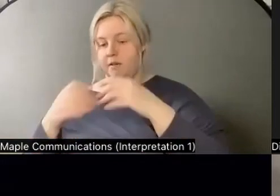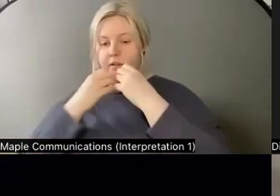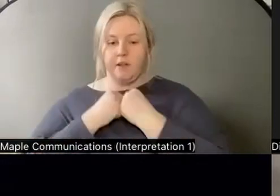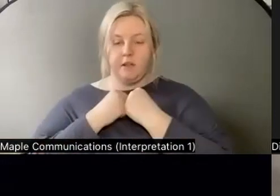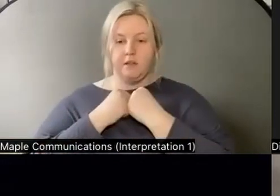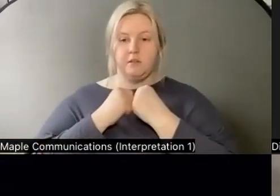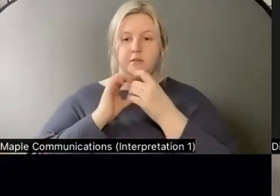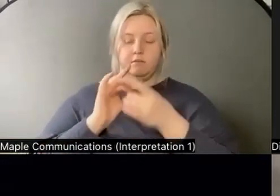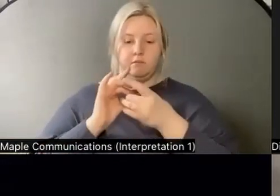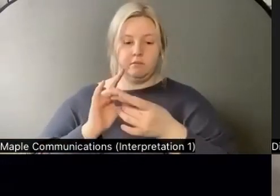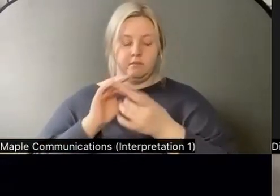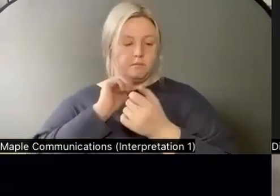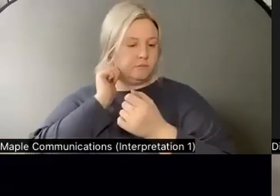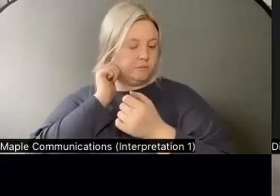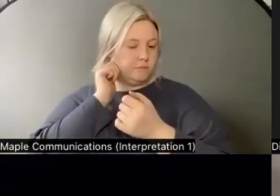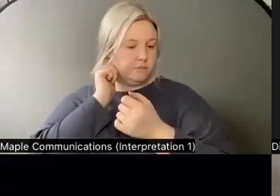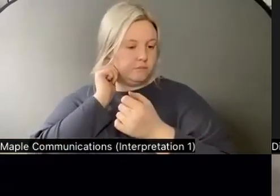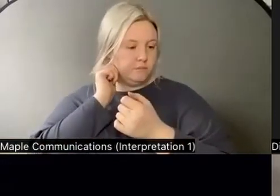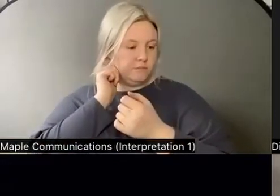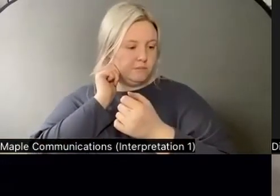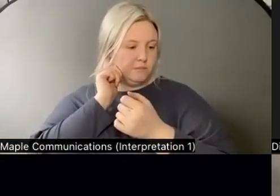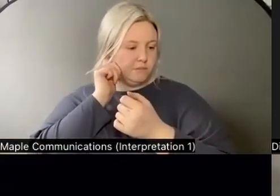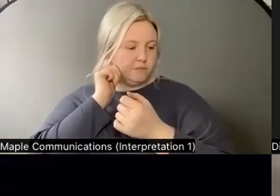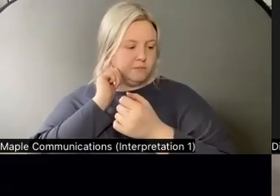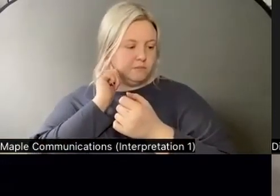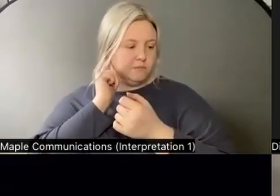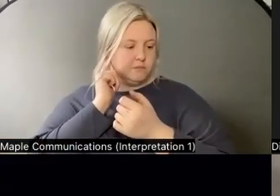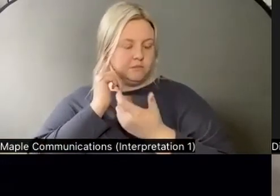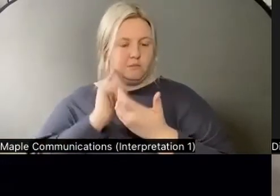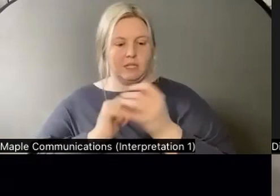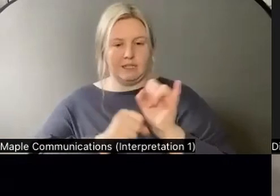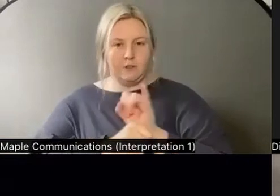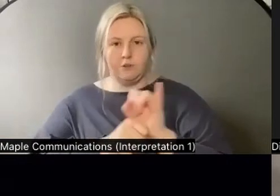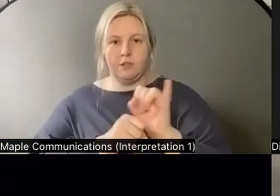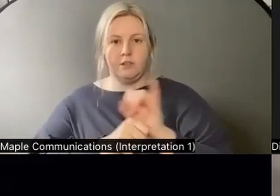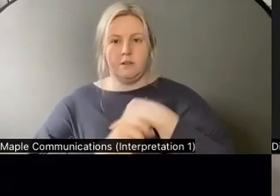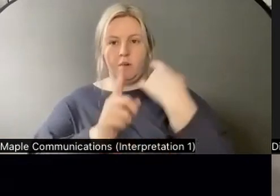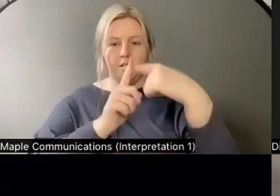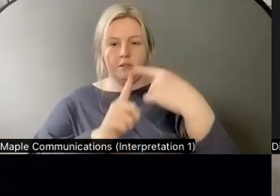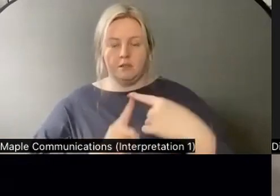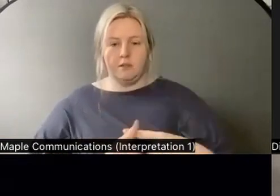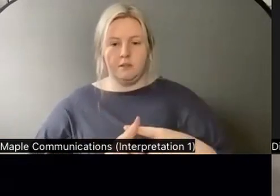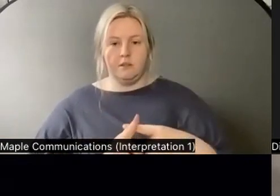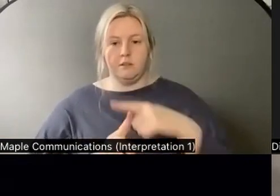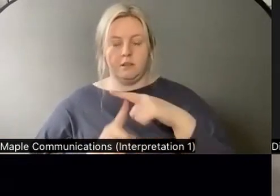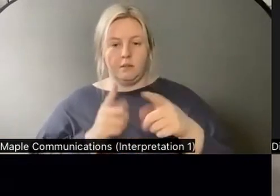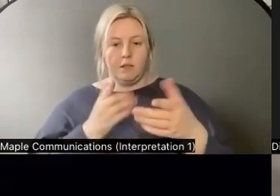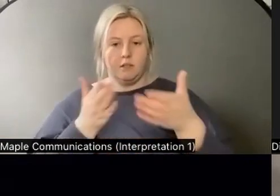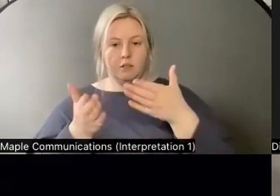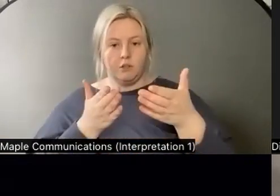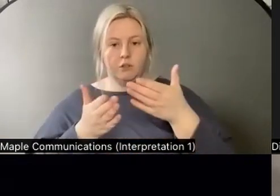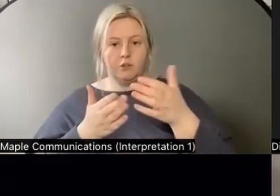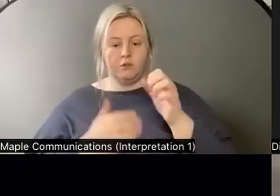personal ambition, industriousness, and positivity, that serve economic growth,